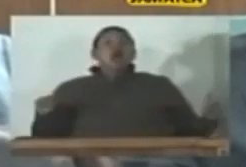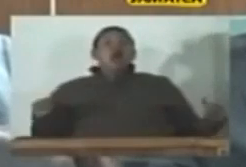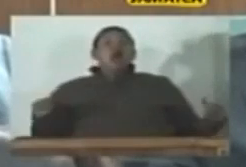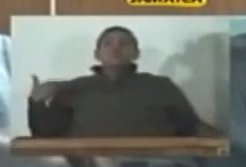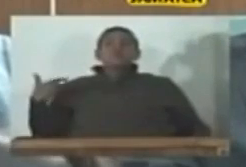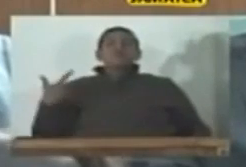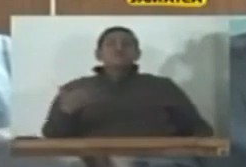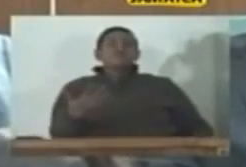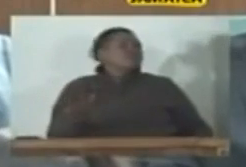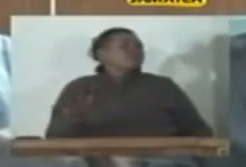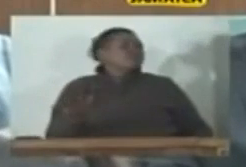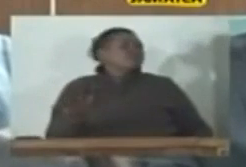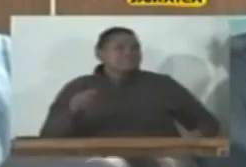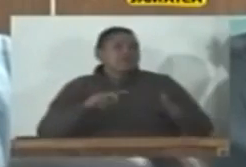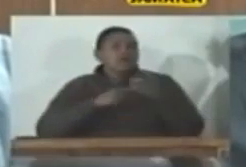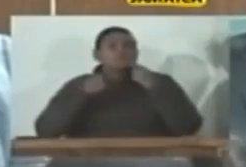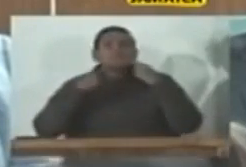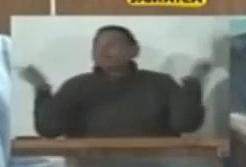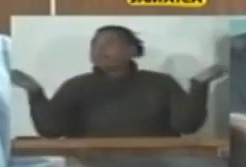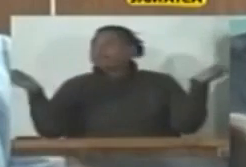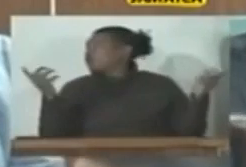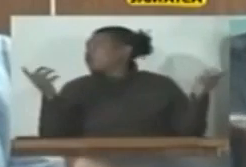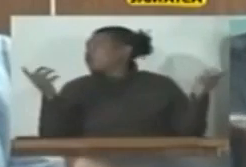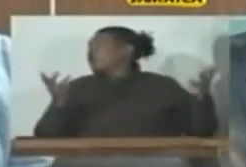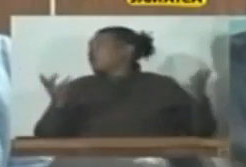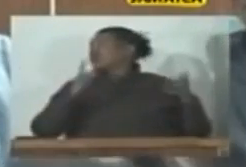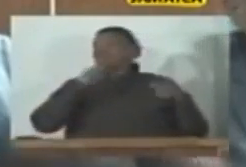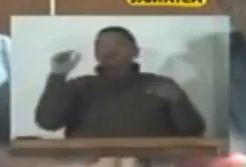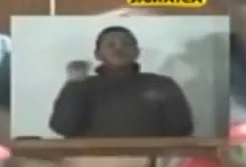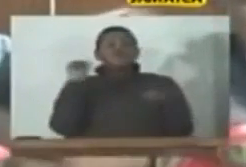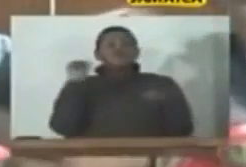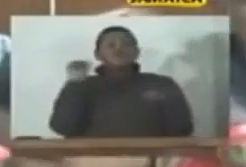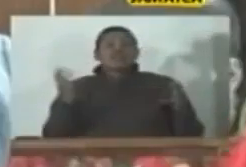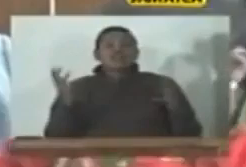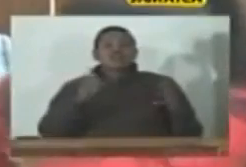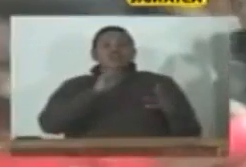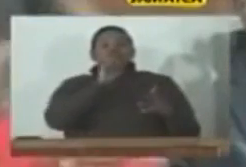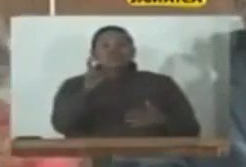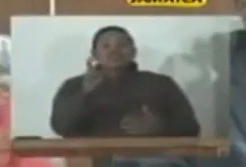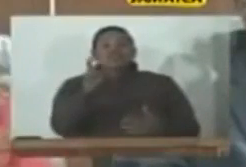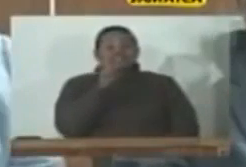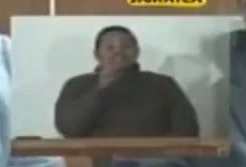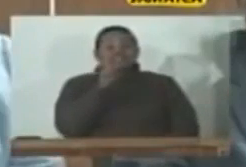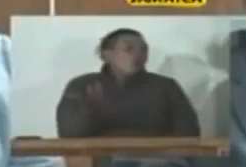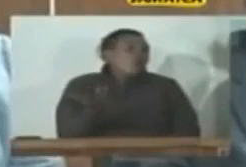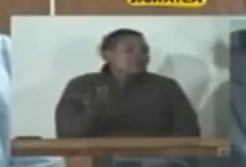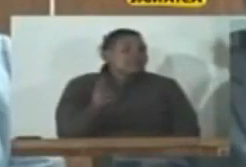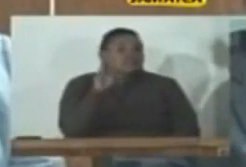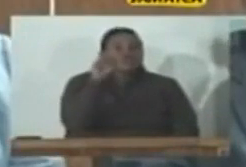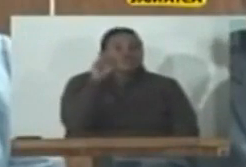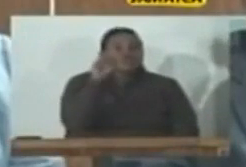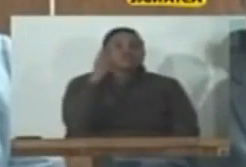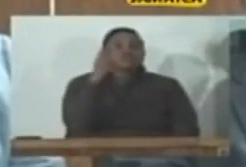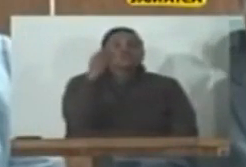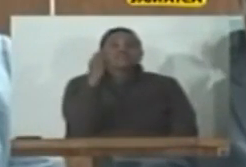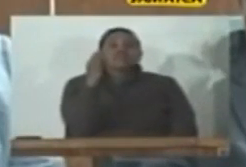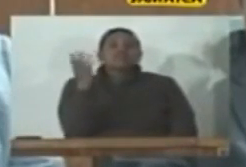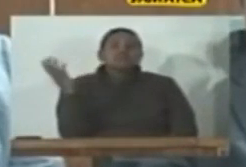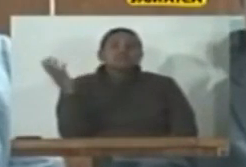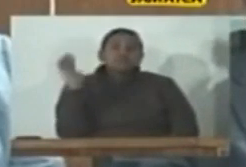very disappointing. In 2016-17, 1.4% real GDP growth.